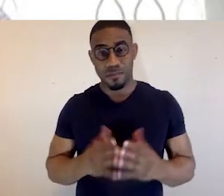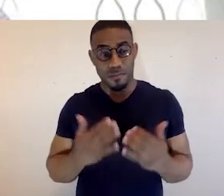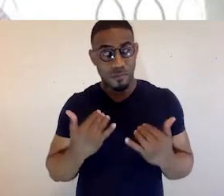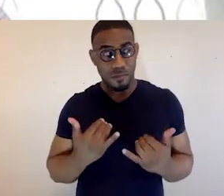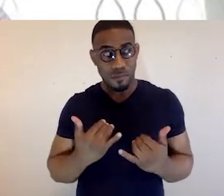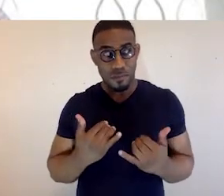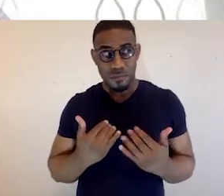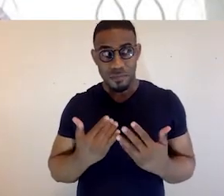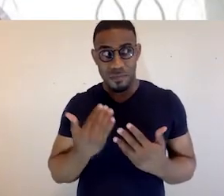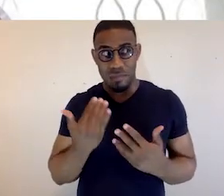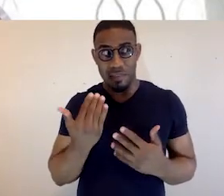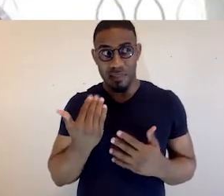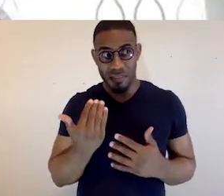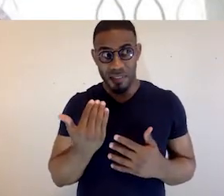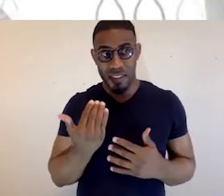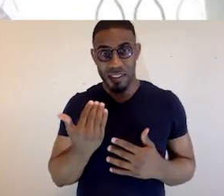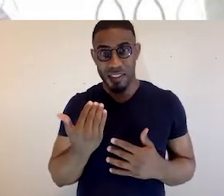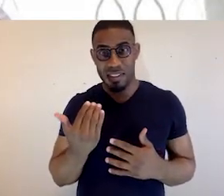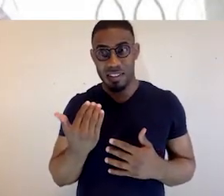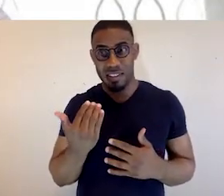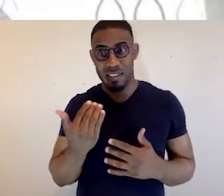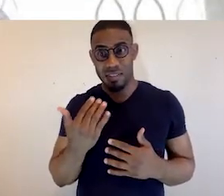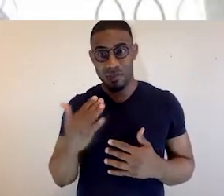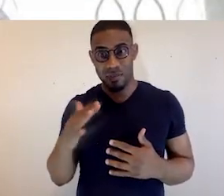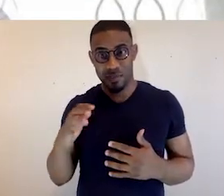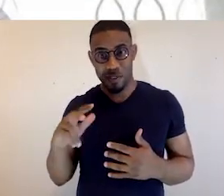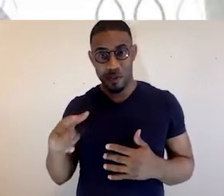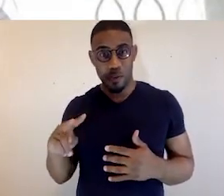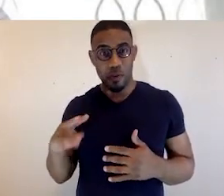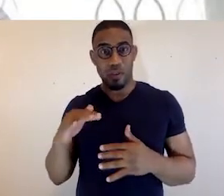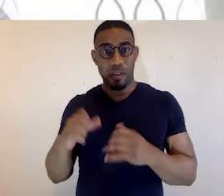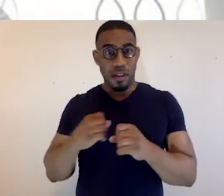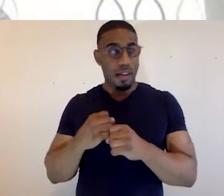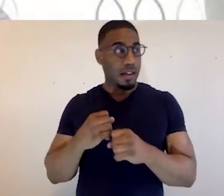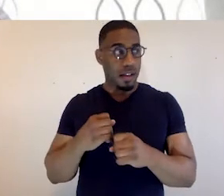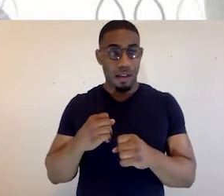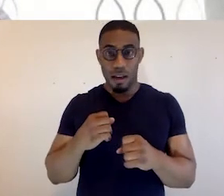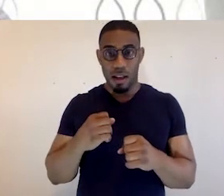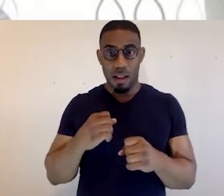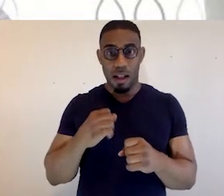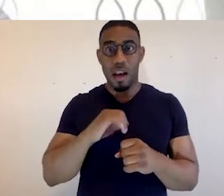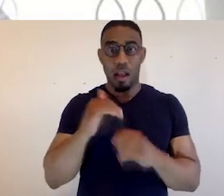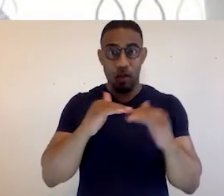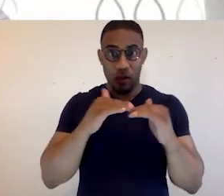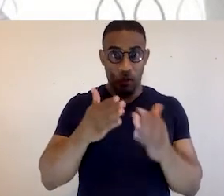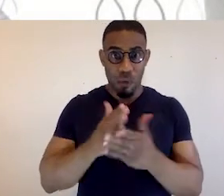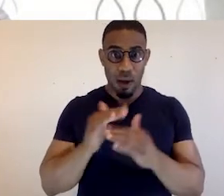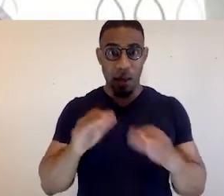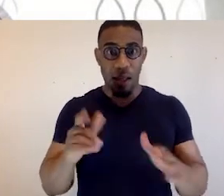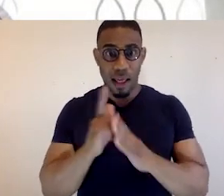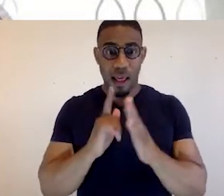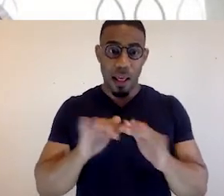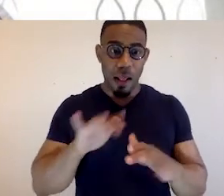Today is 52 years after the Civil Rights Act, and we're in the middle of another movement.